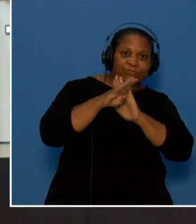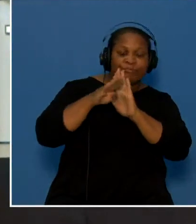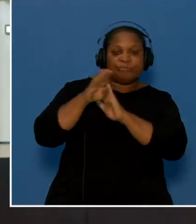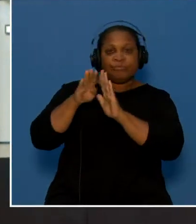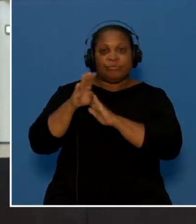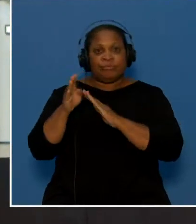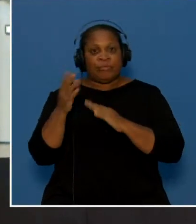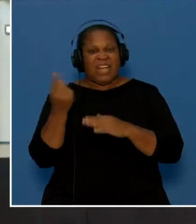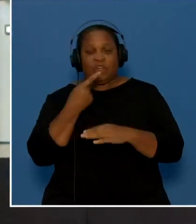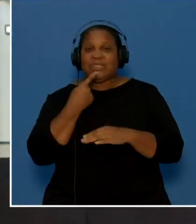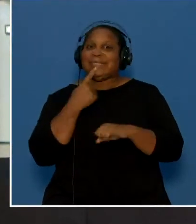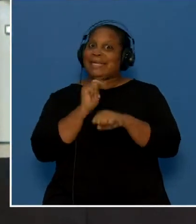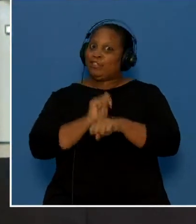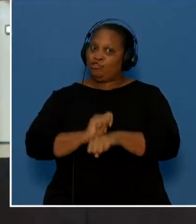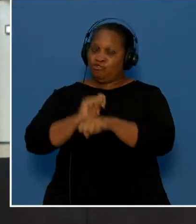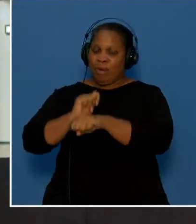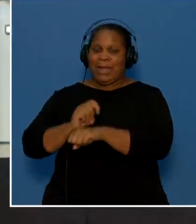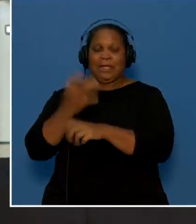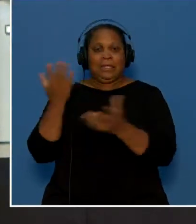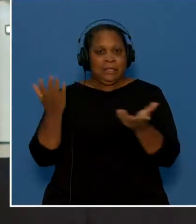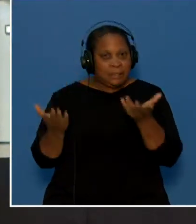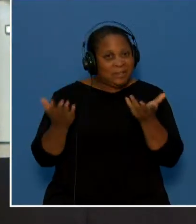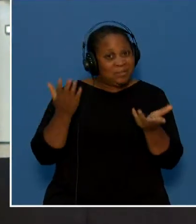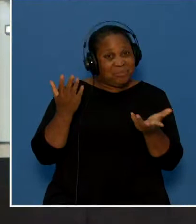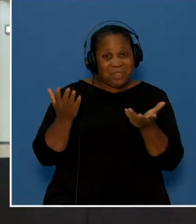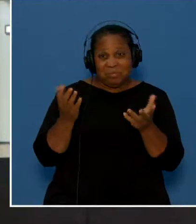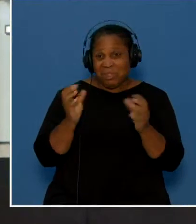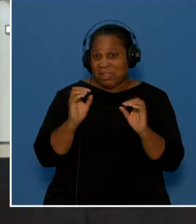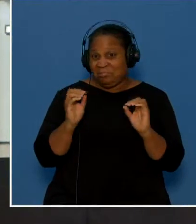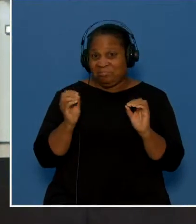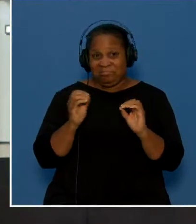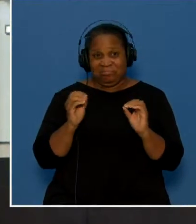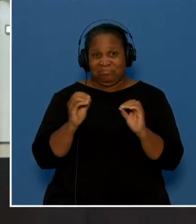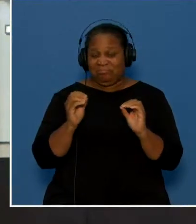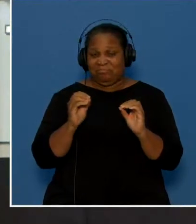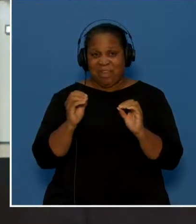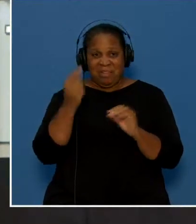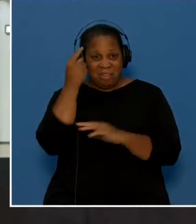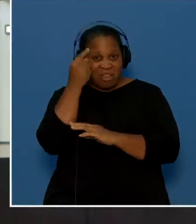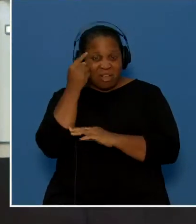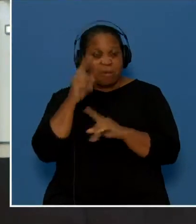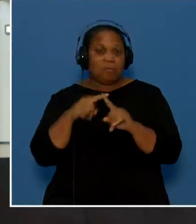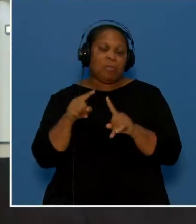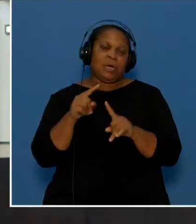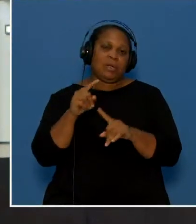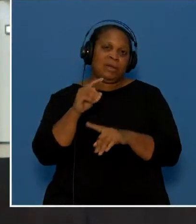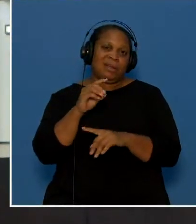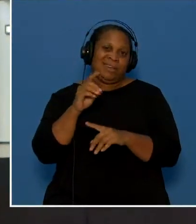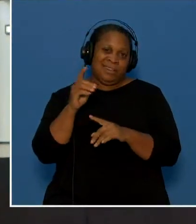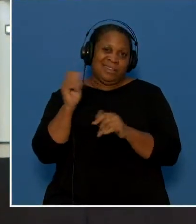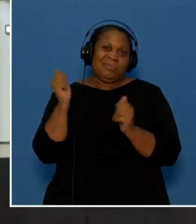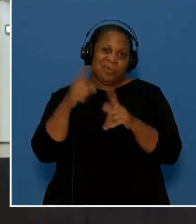it as a trend, perhaps there'll be no consideration of that. But as the minister said, it'll be all dependent on what